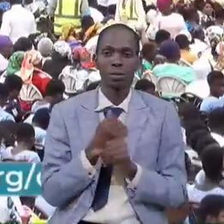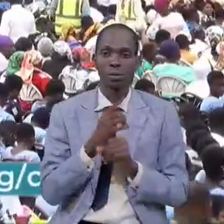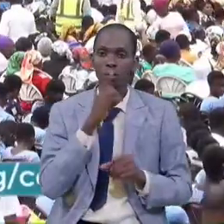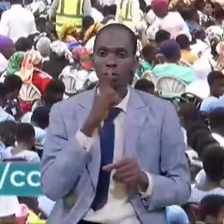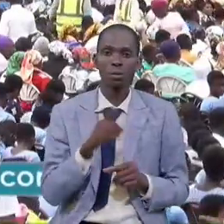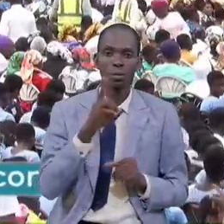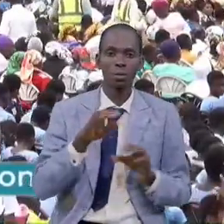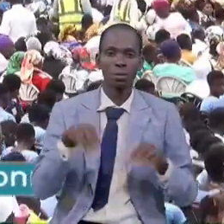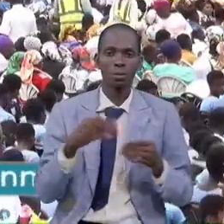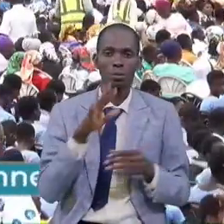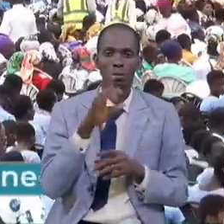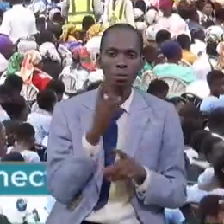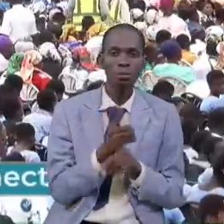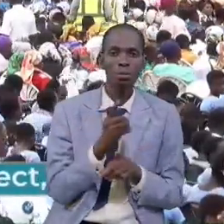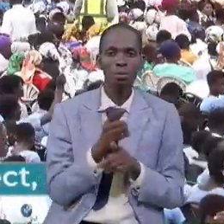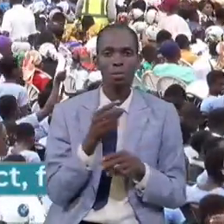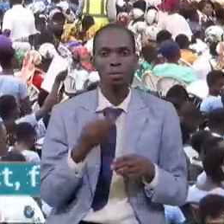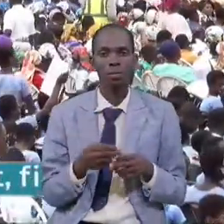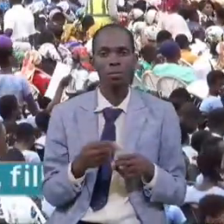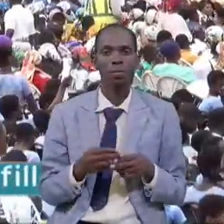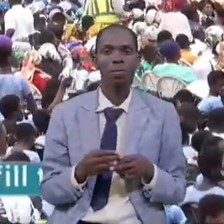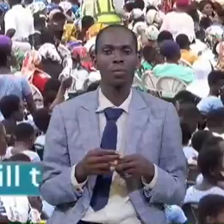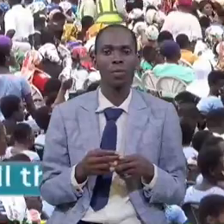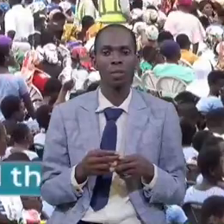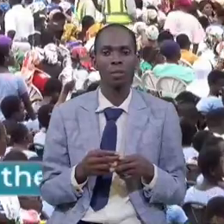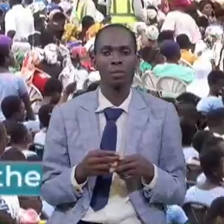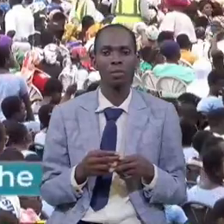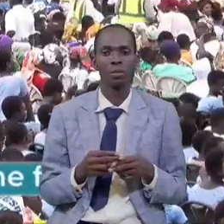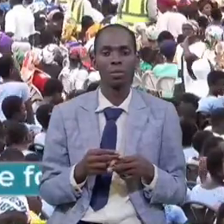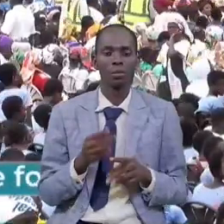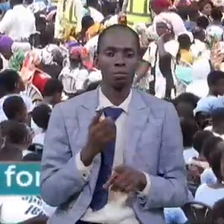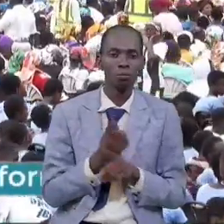Assurez-vous que vous donnez vos informations correctes. Correct phone number.